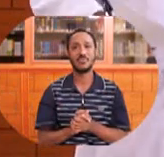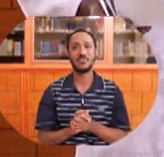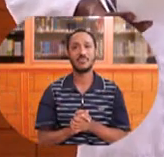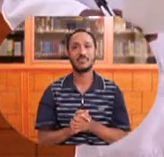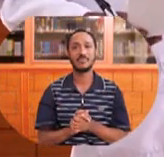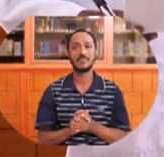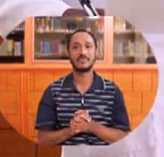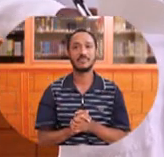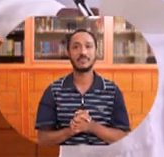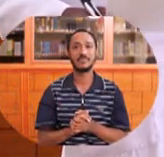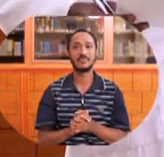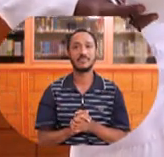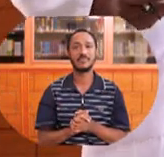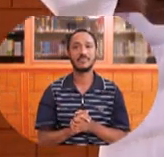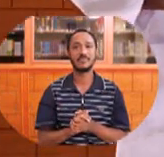with soap is